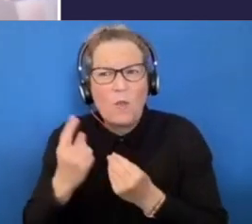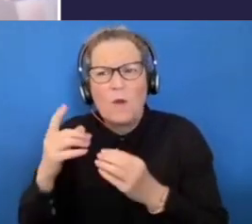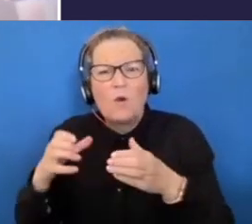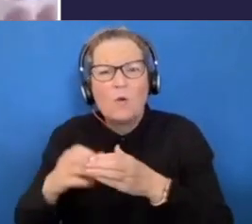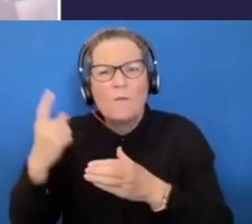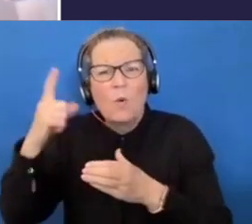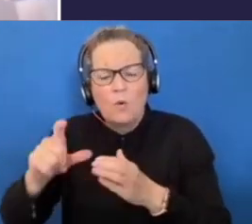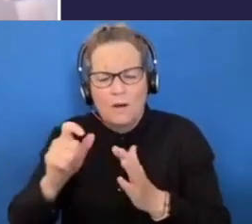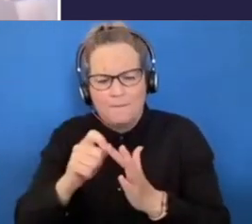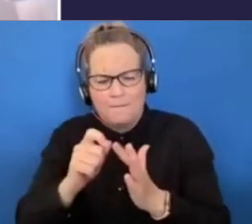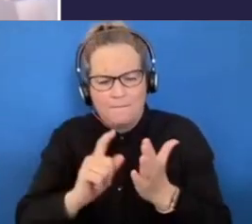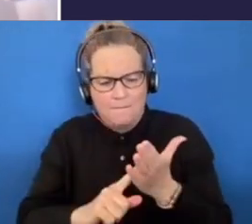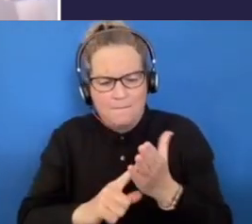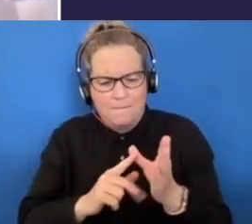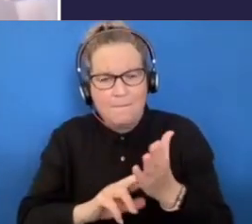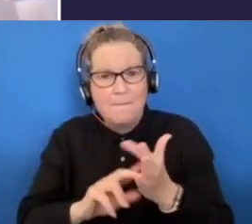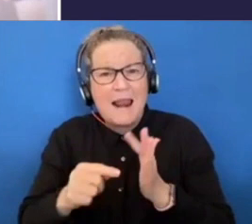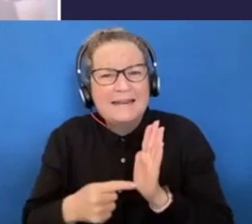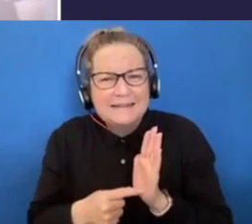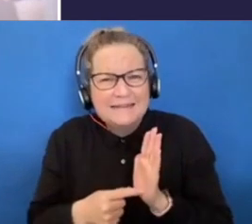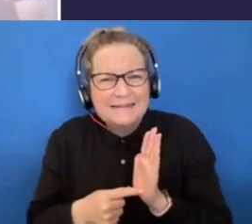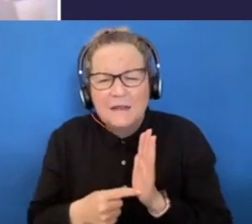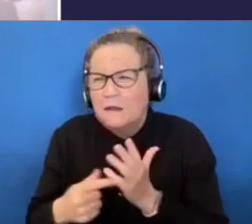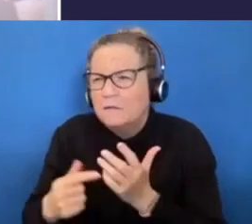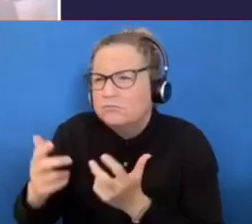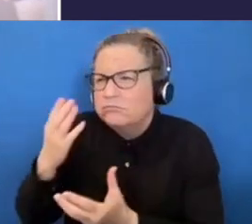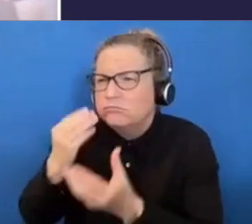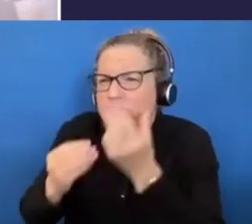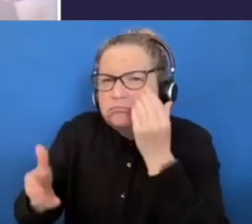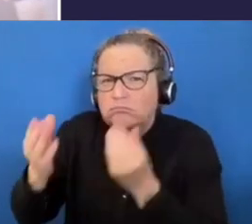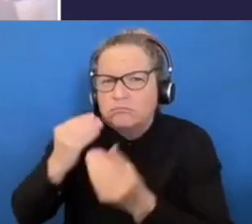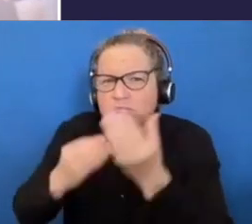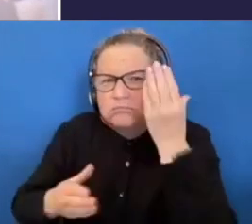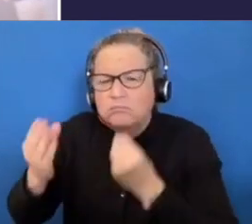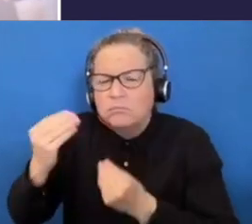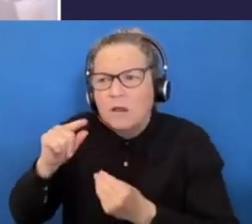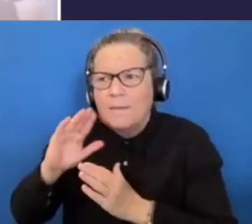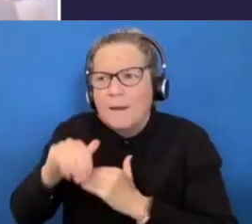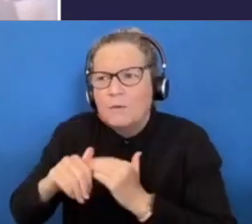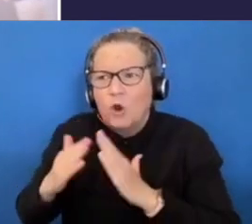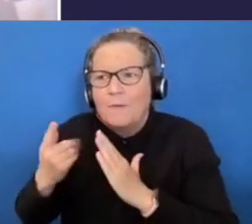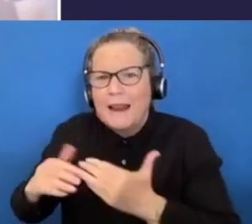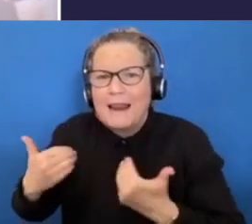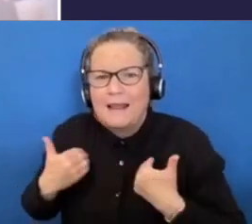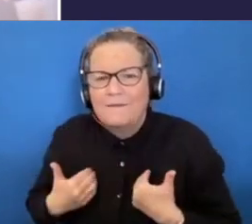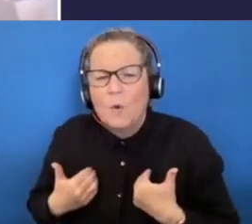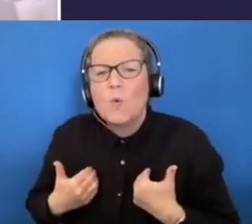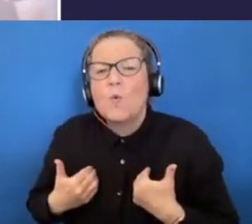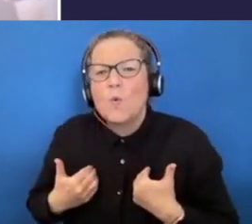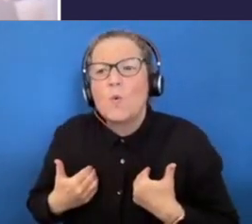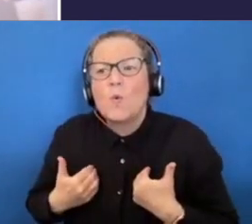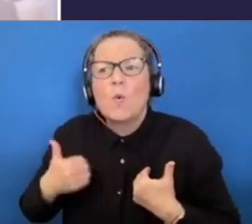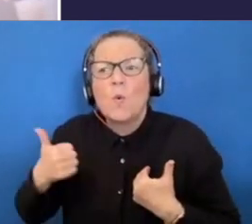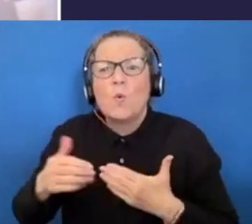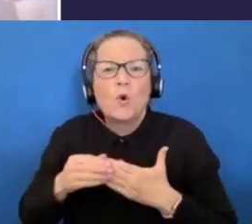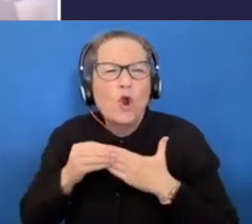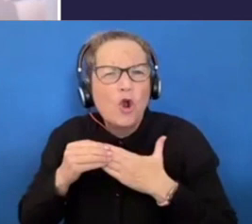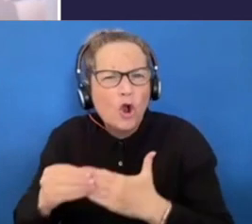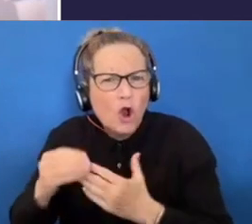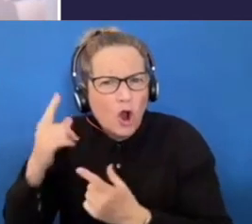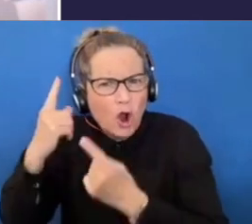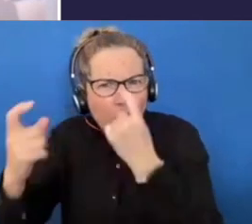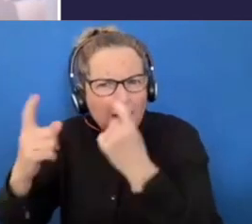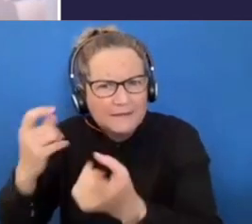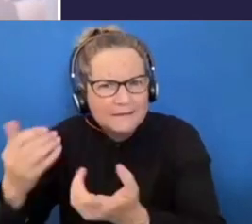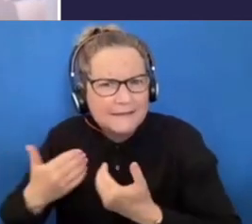few of the things that filtered through regarding home and living at that point was a couple of really helpful guiding ideas. And one